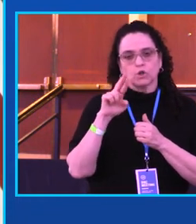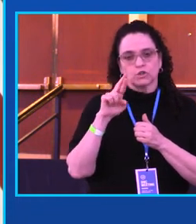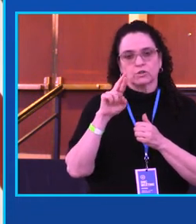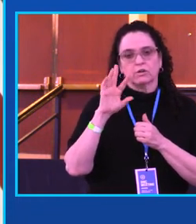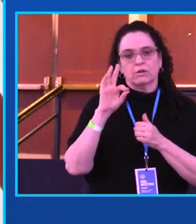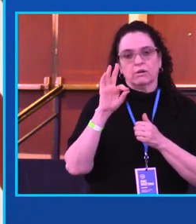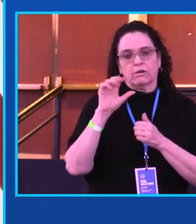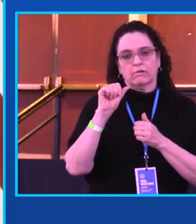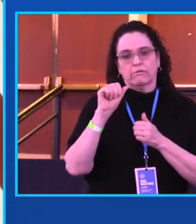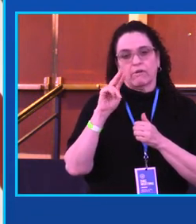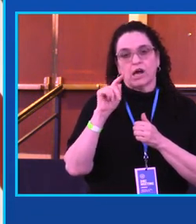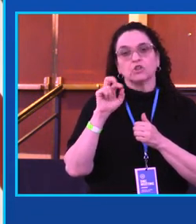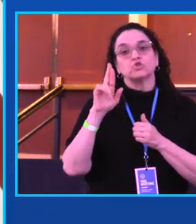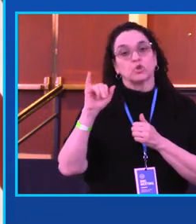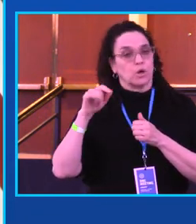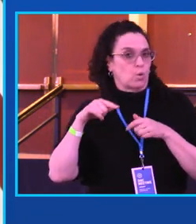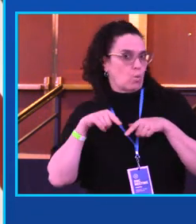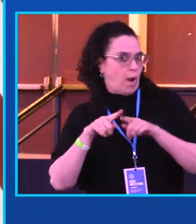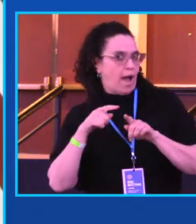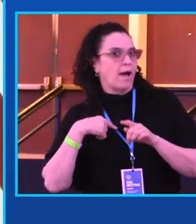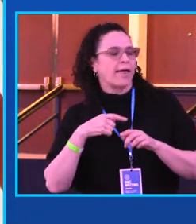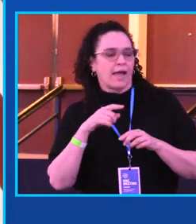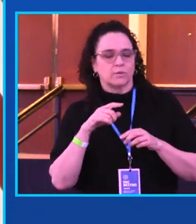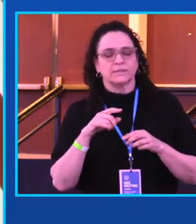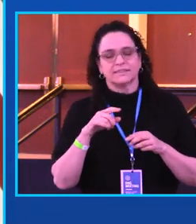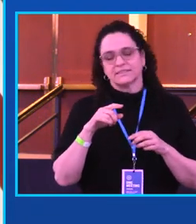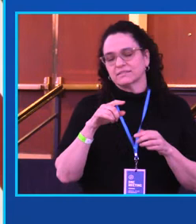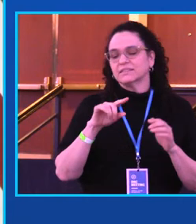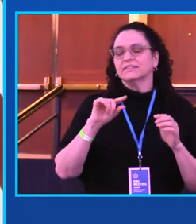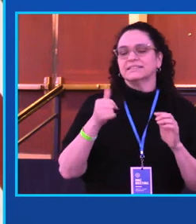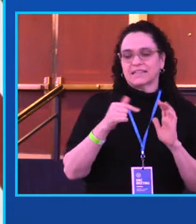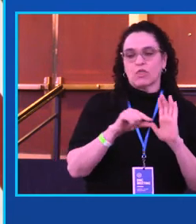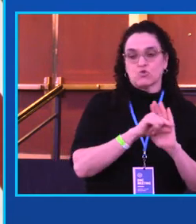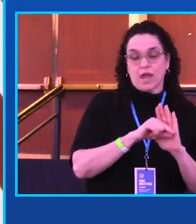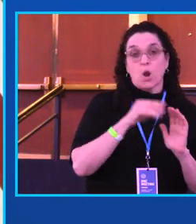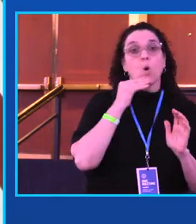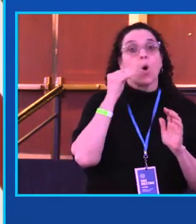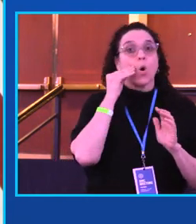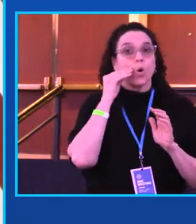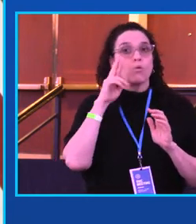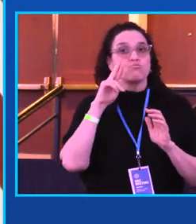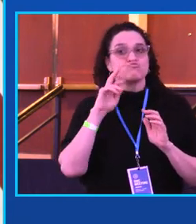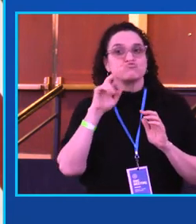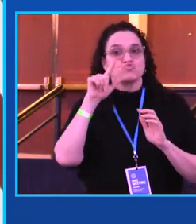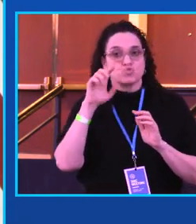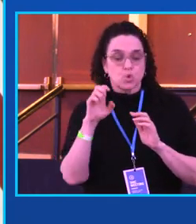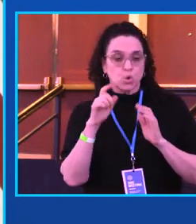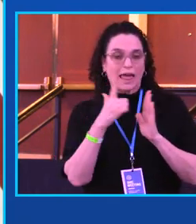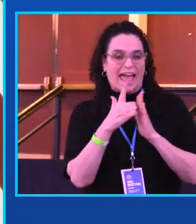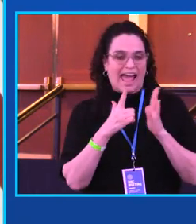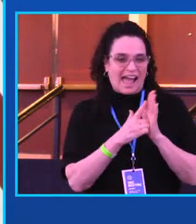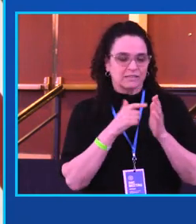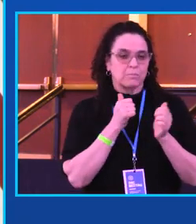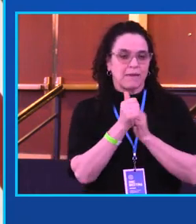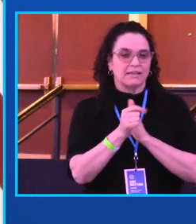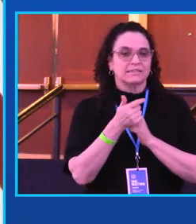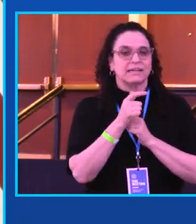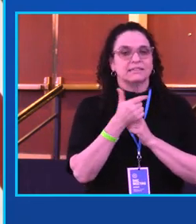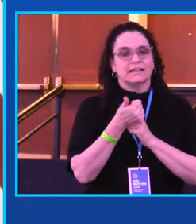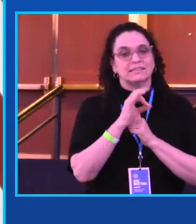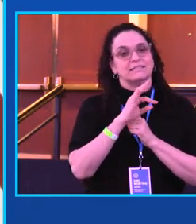grade. The Home Rule Act was passed in 1973. I was a senior in high